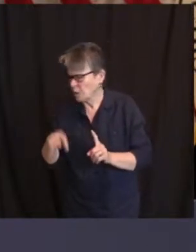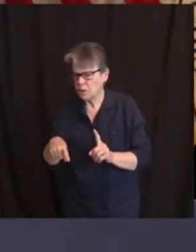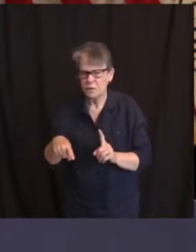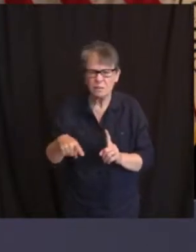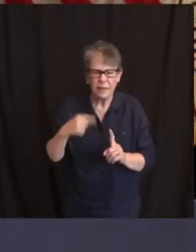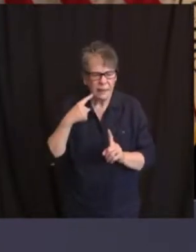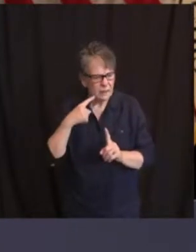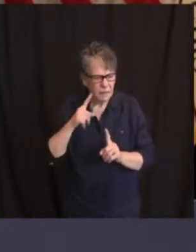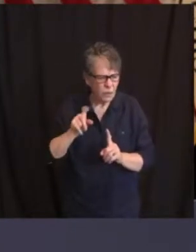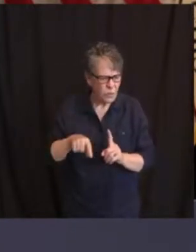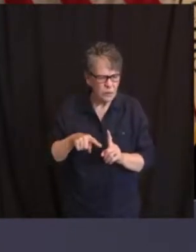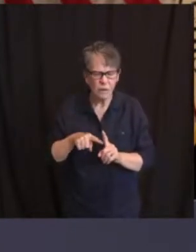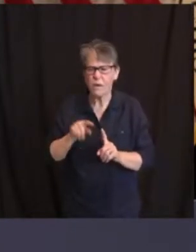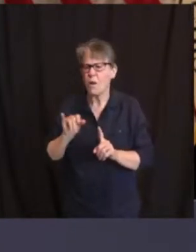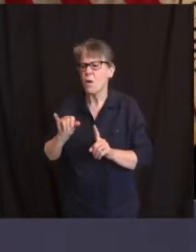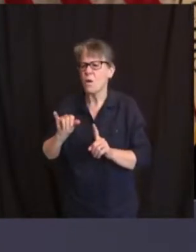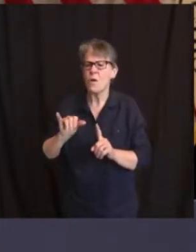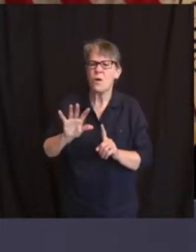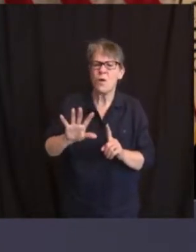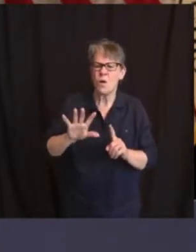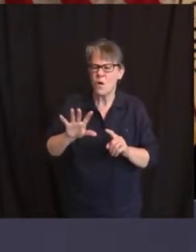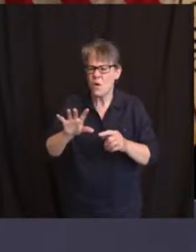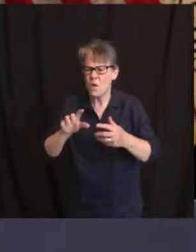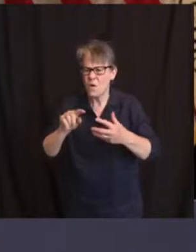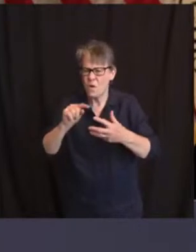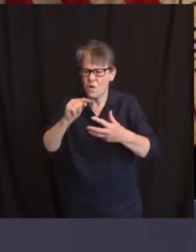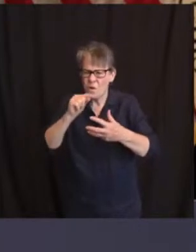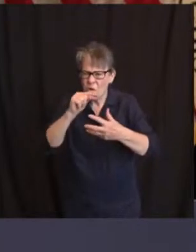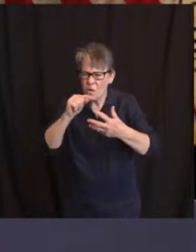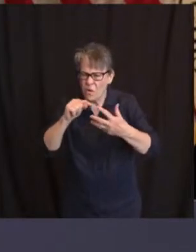logical priorities based first and foremost on health.